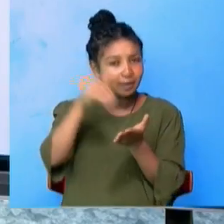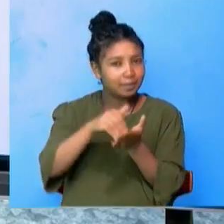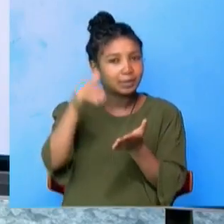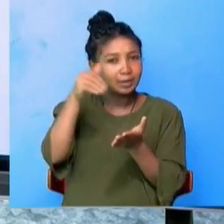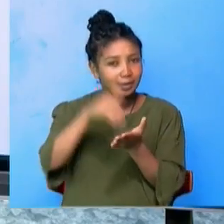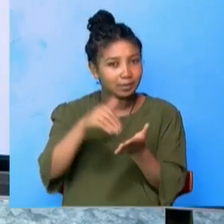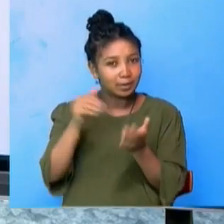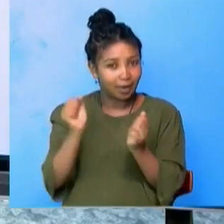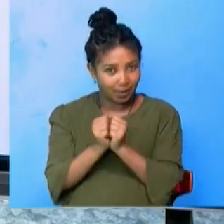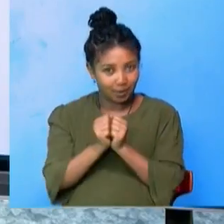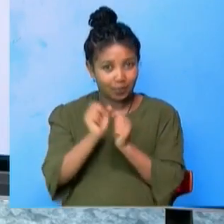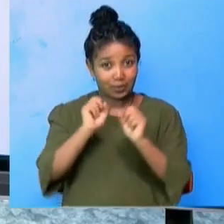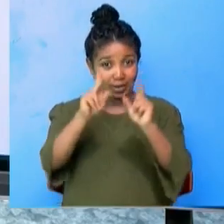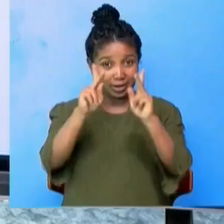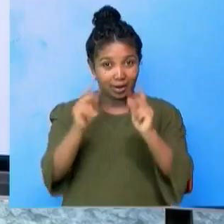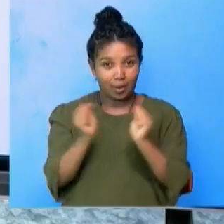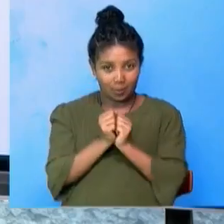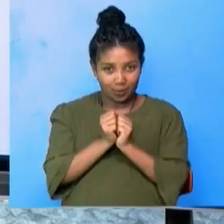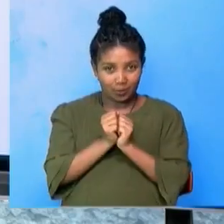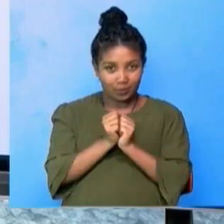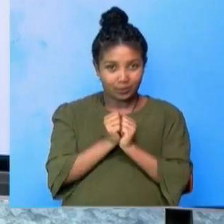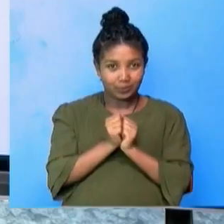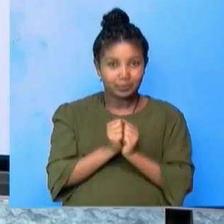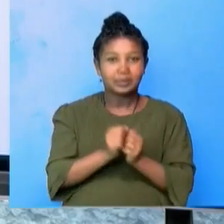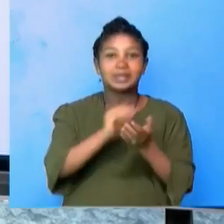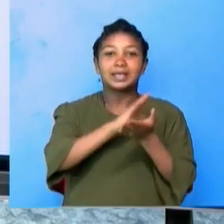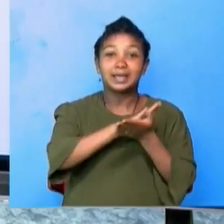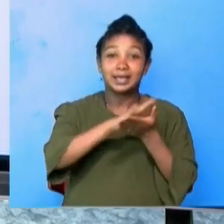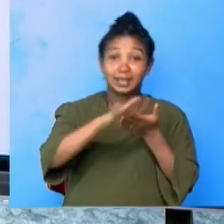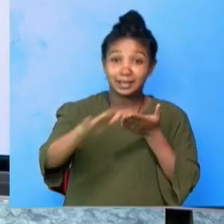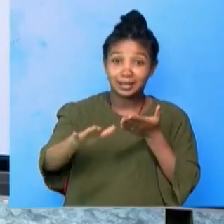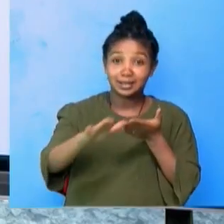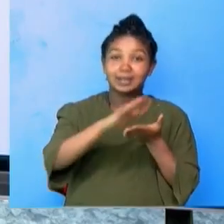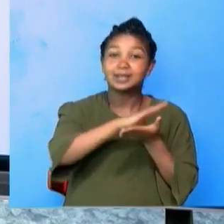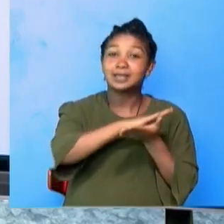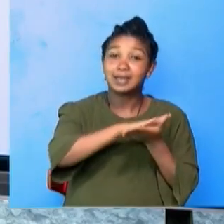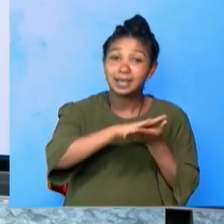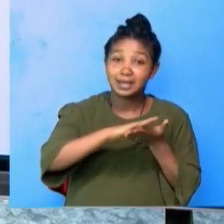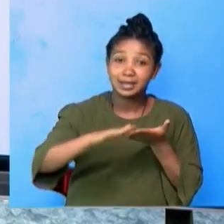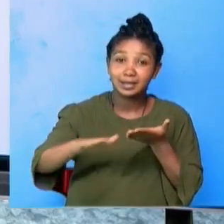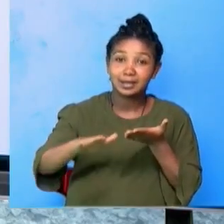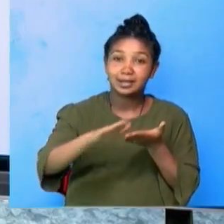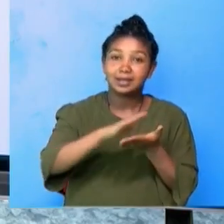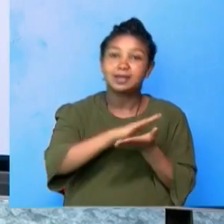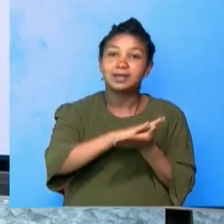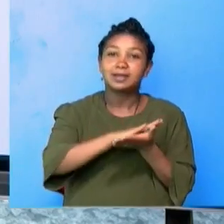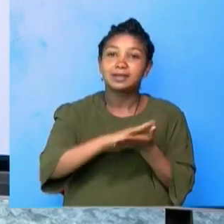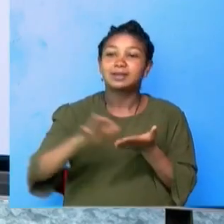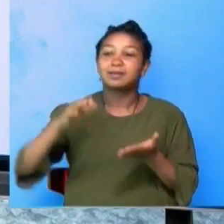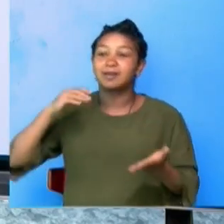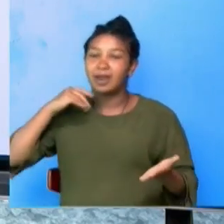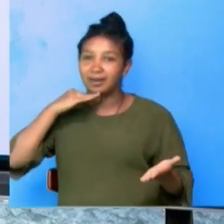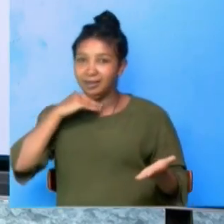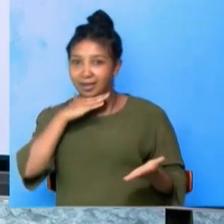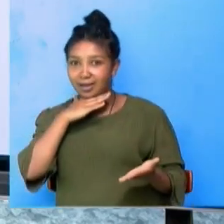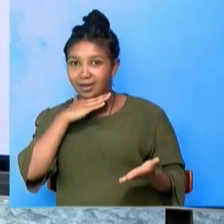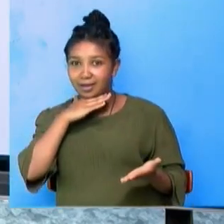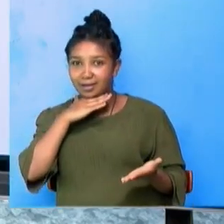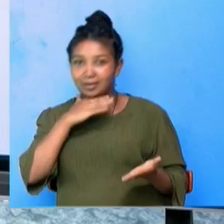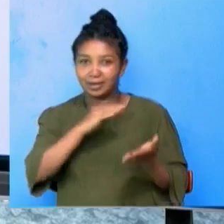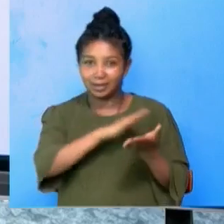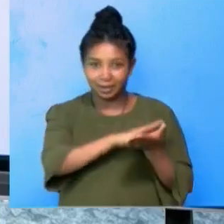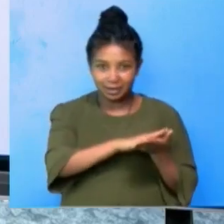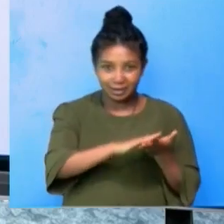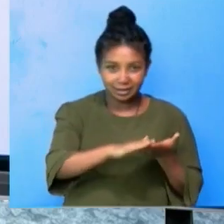words with me loudly. Clean, clean, dirty.